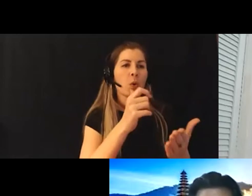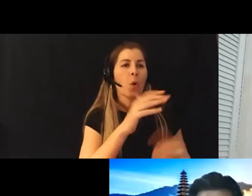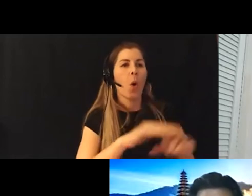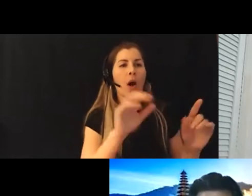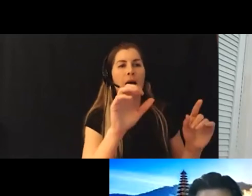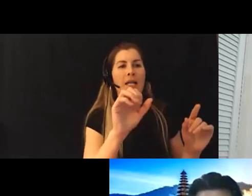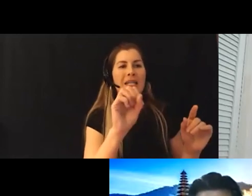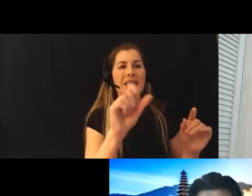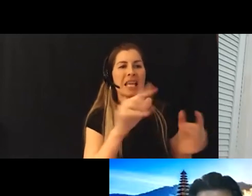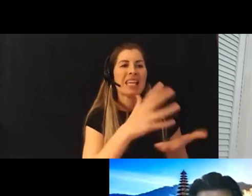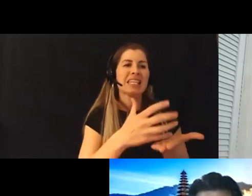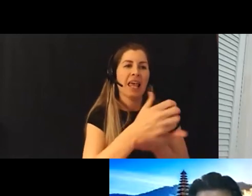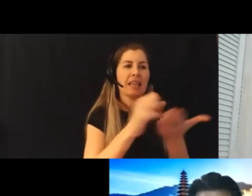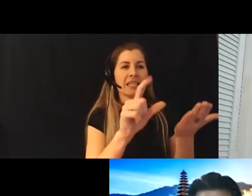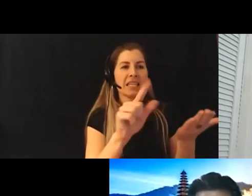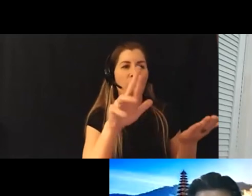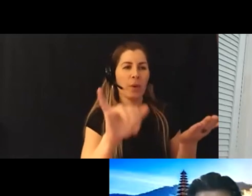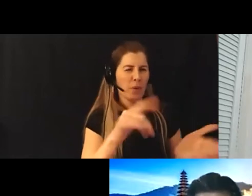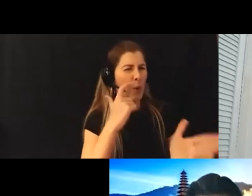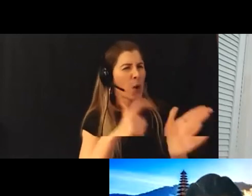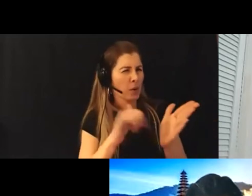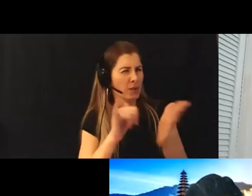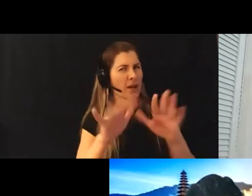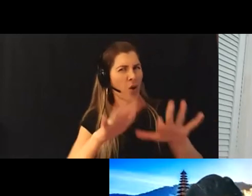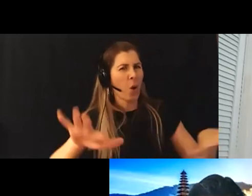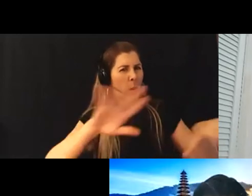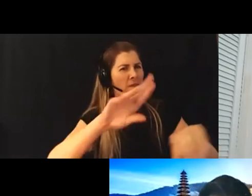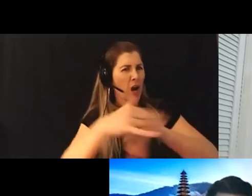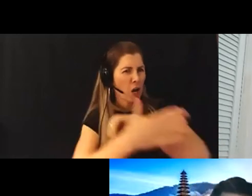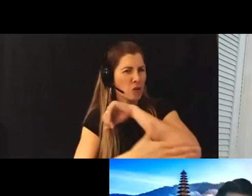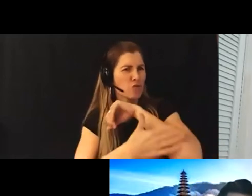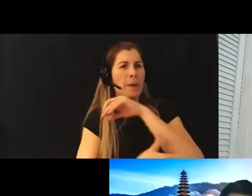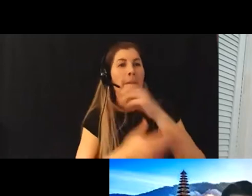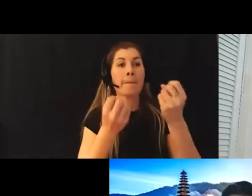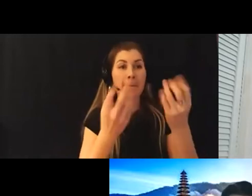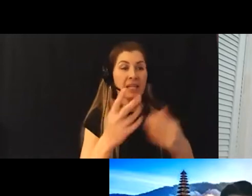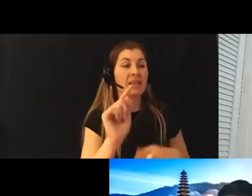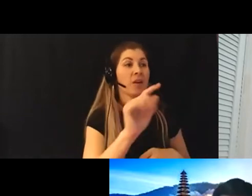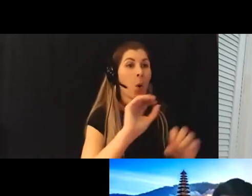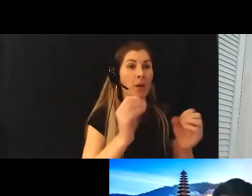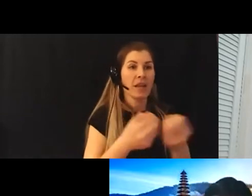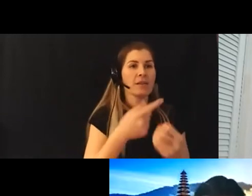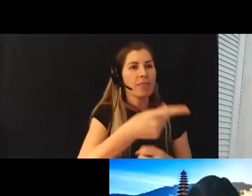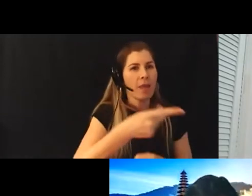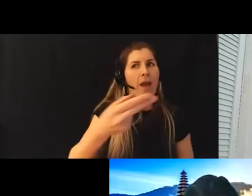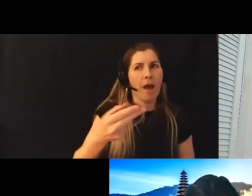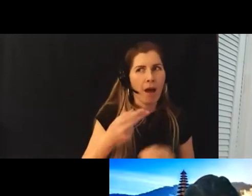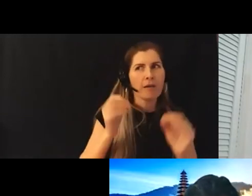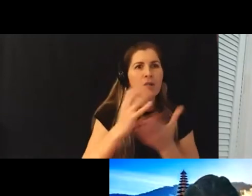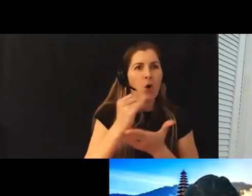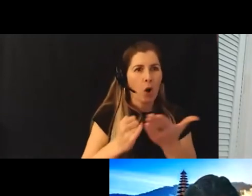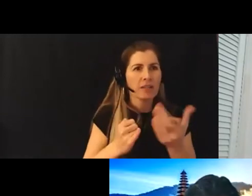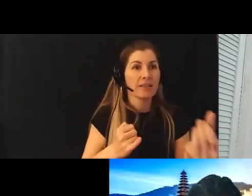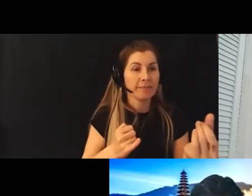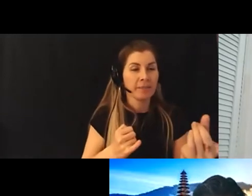trends that we're starting to see across the country, that many organizations now are employing teaching artists. So Porché, to